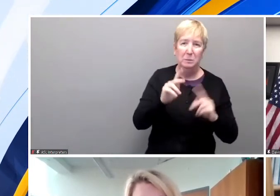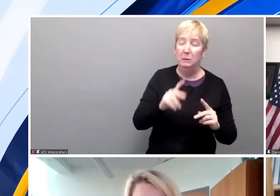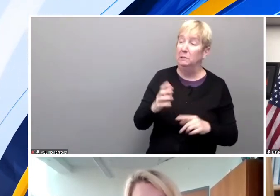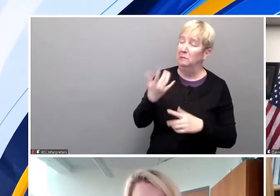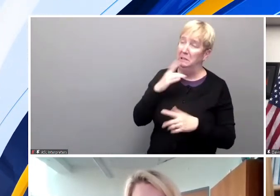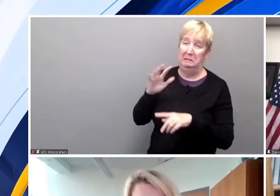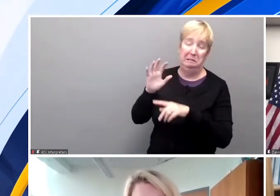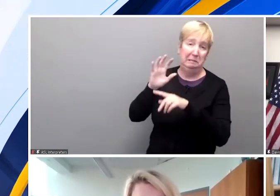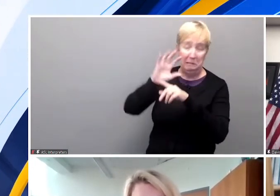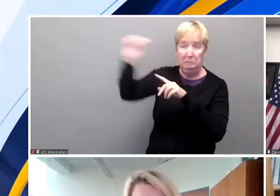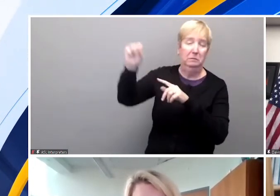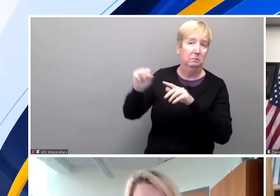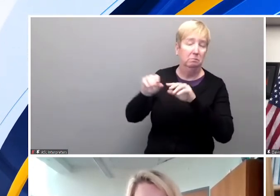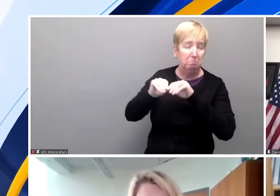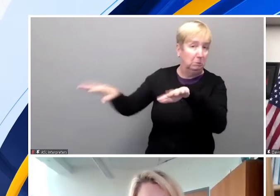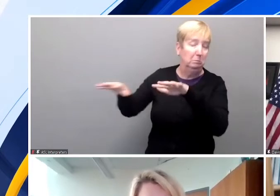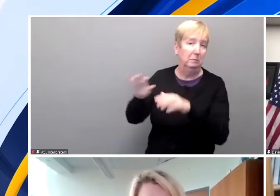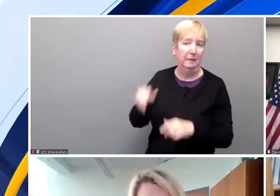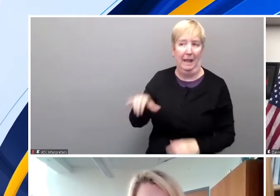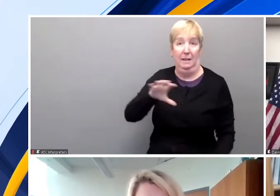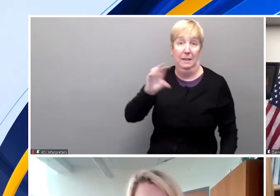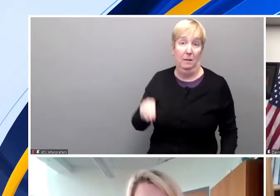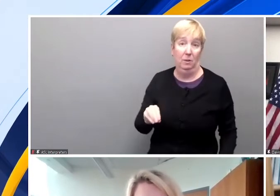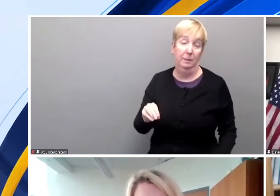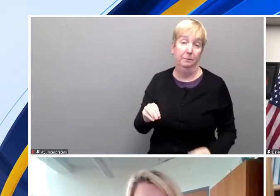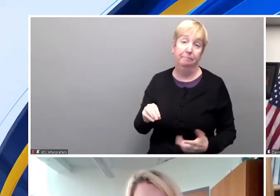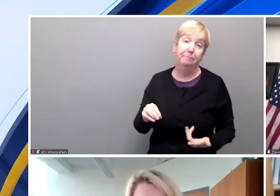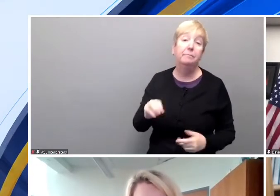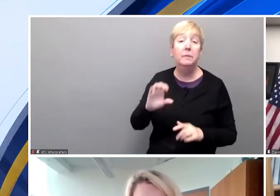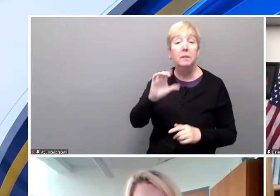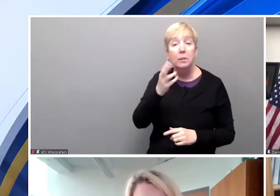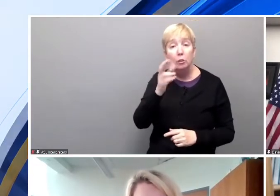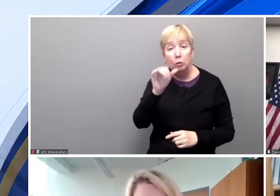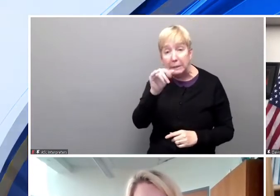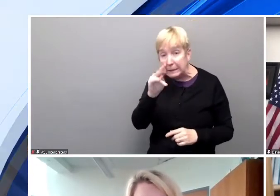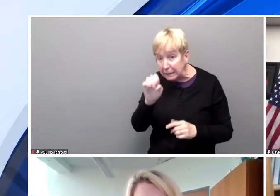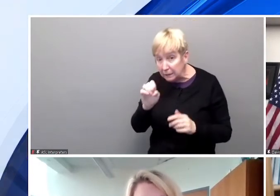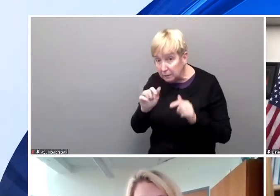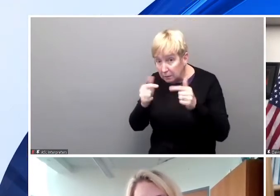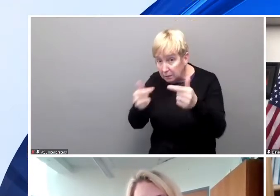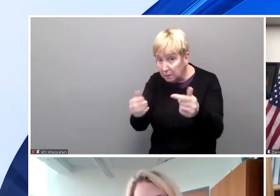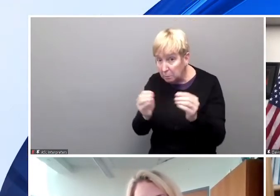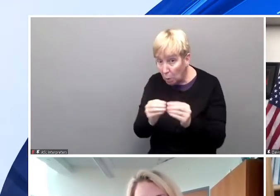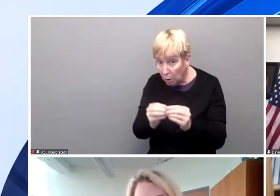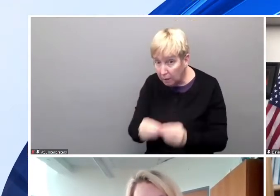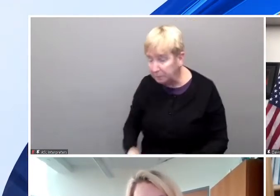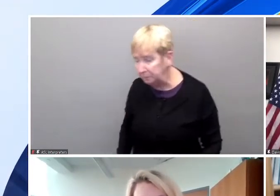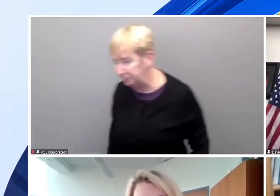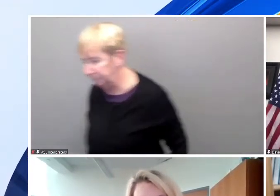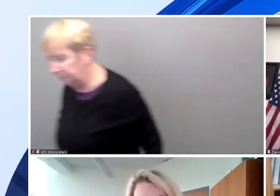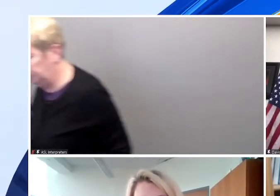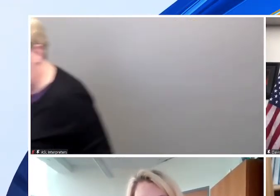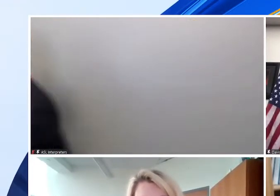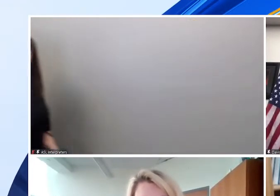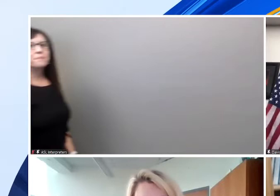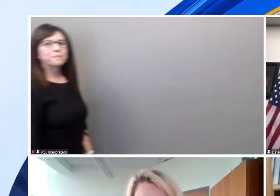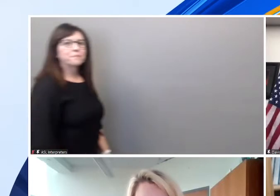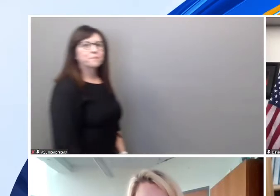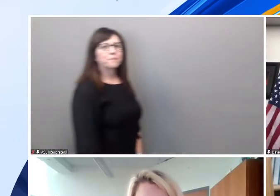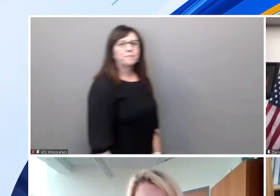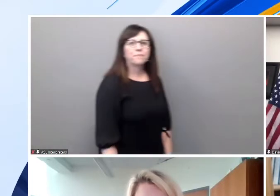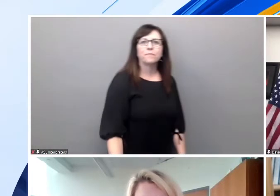7-day period. So that's per day. Christine. I think you Dr. answered Scrace. that